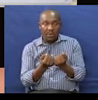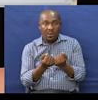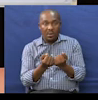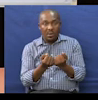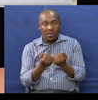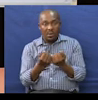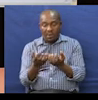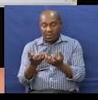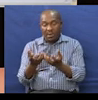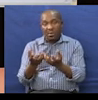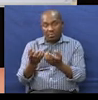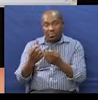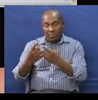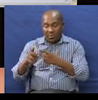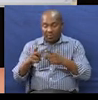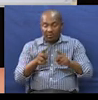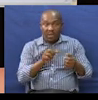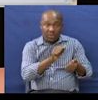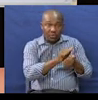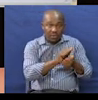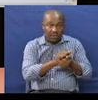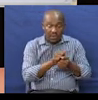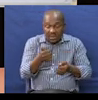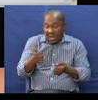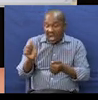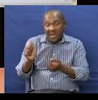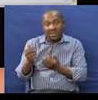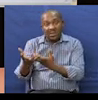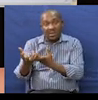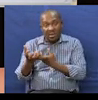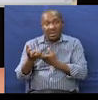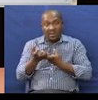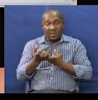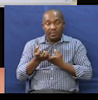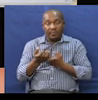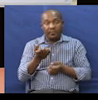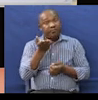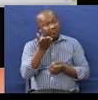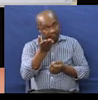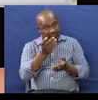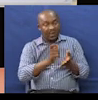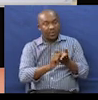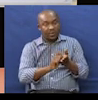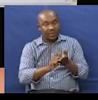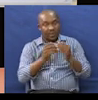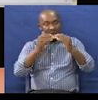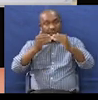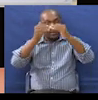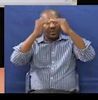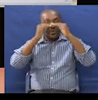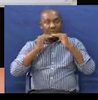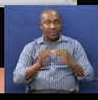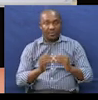as his needs. Now, dear students, let us move on the